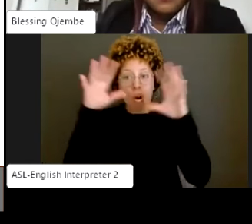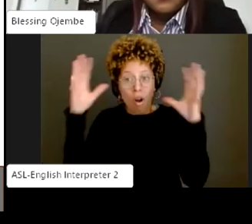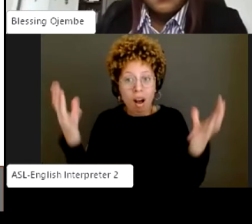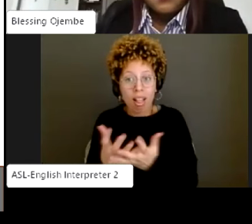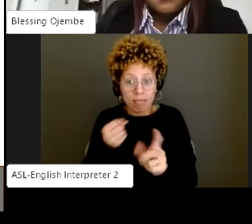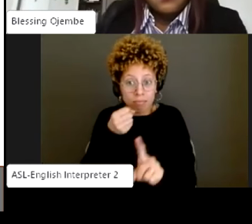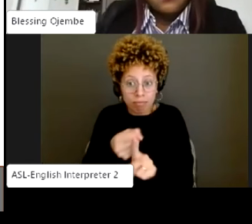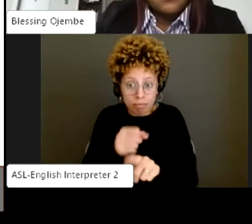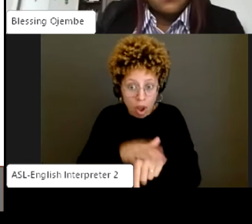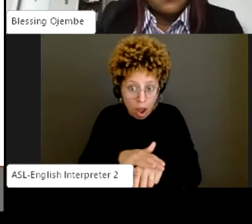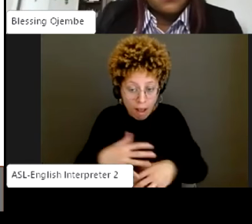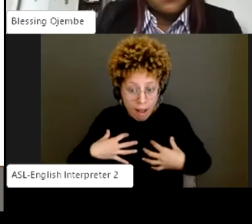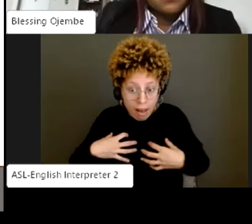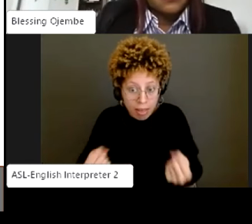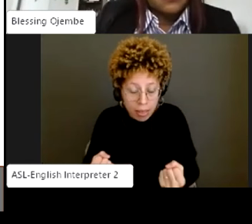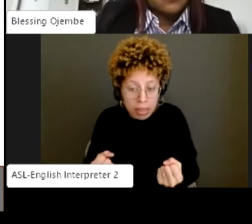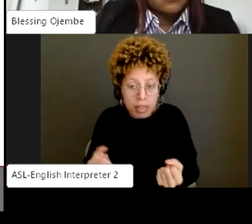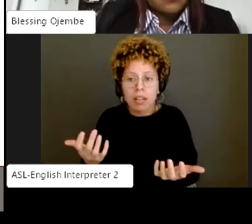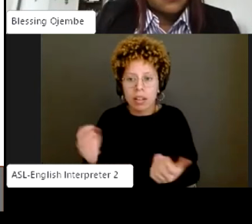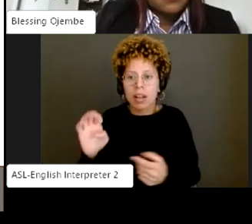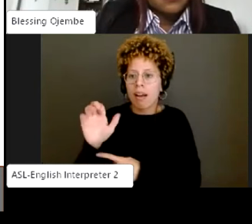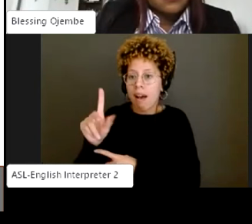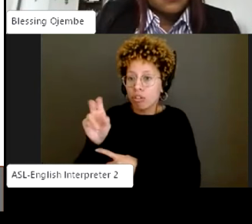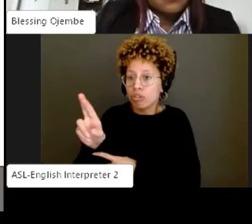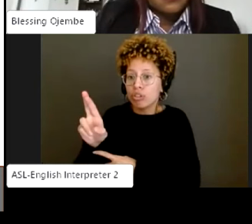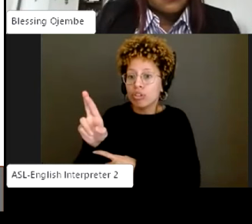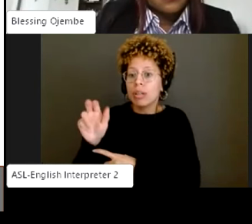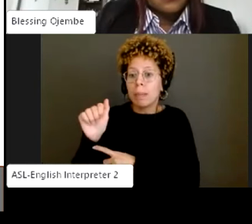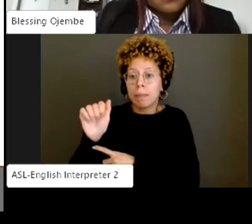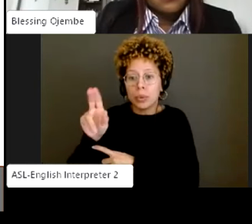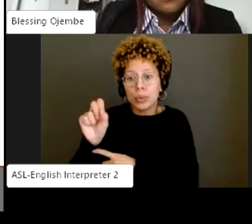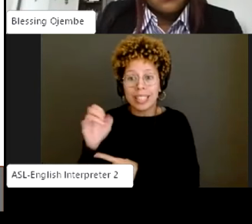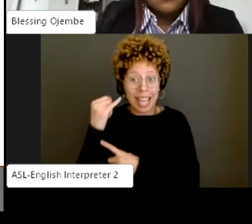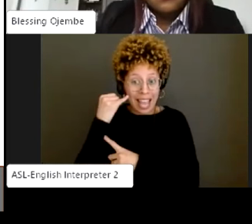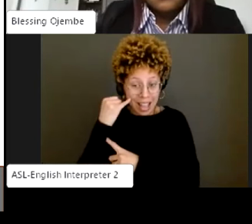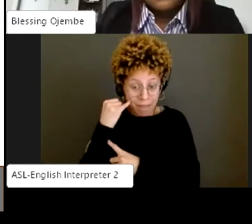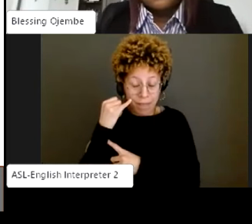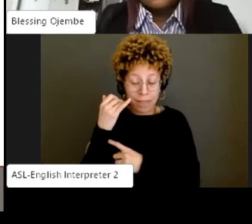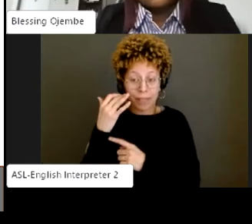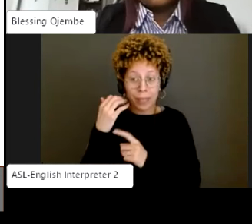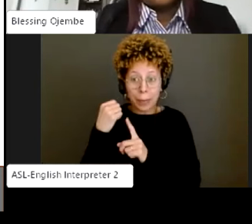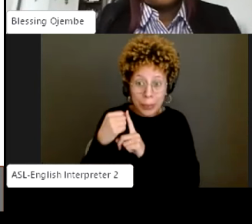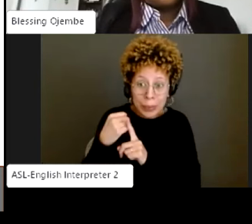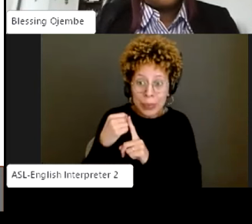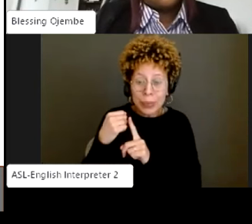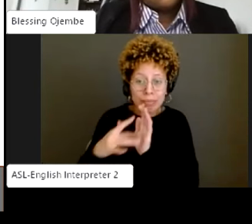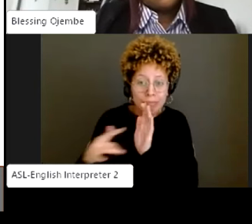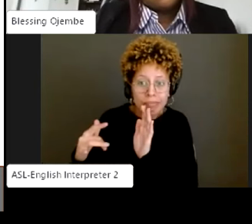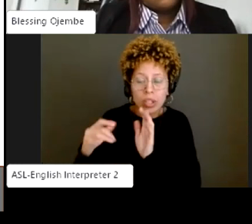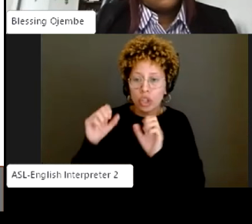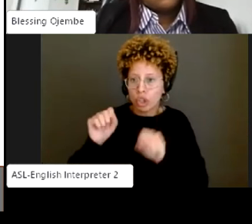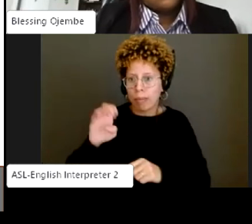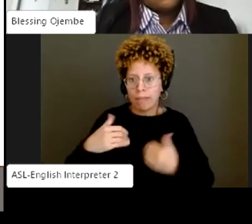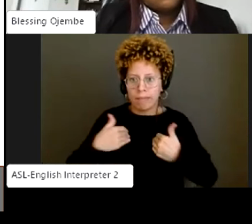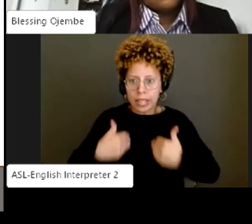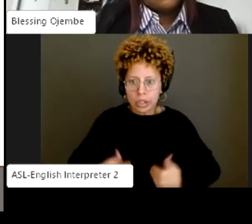that elder abuse can, when an elder is abused, it can often lead to physical injuries if it's a physical abuse.